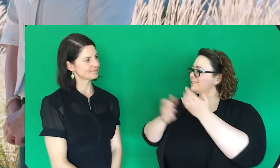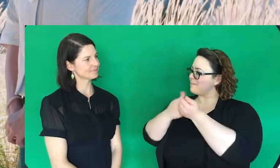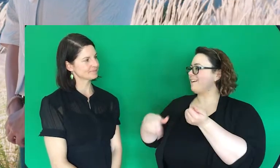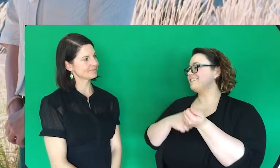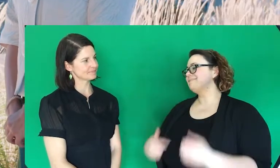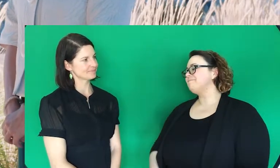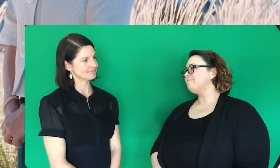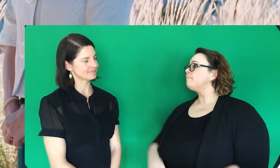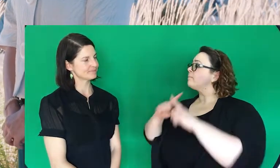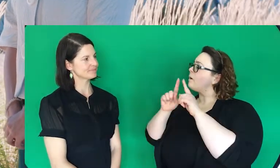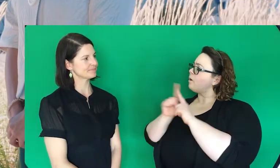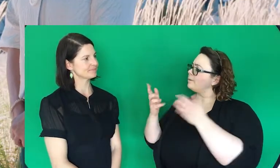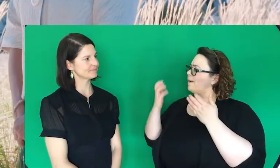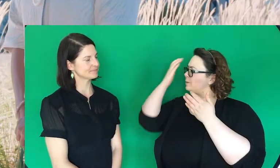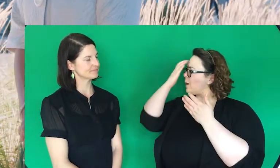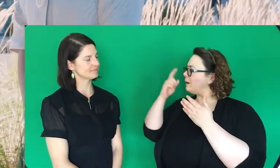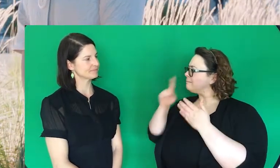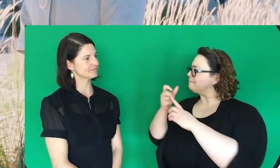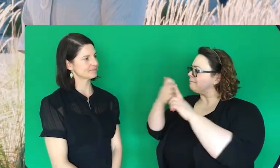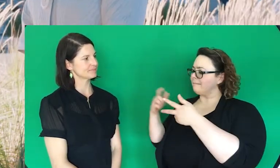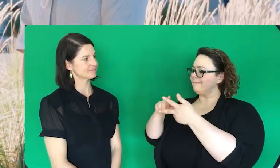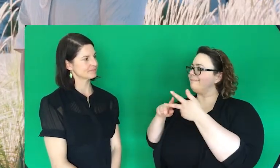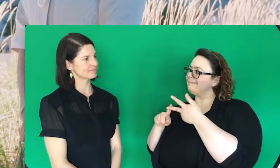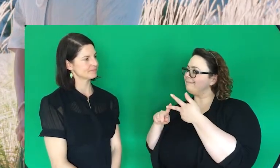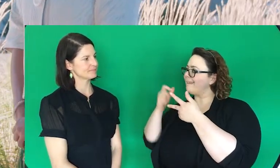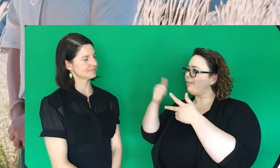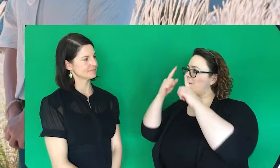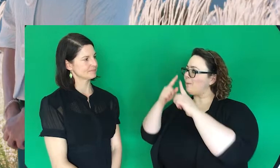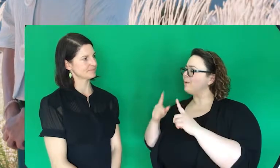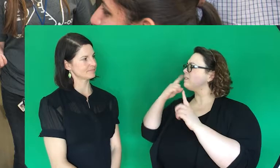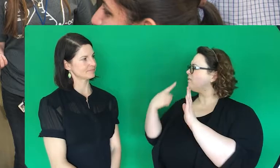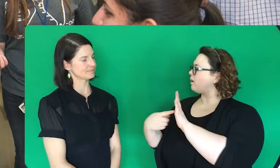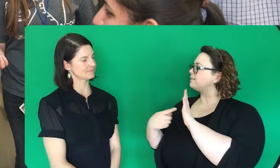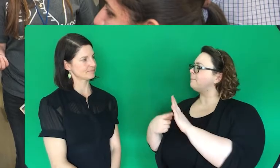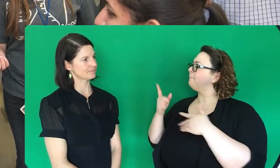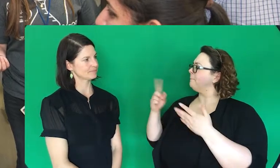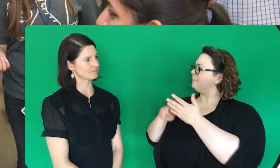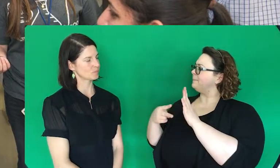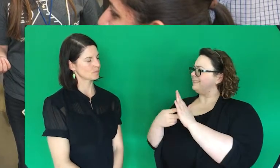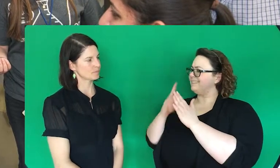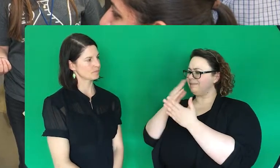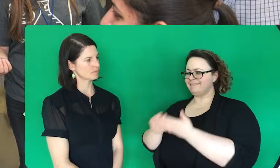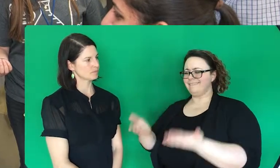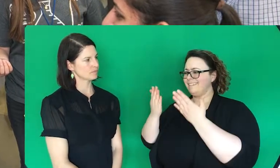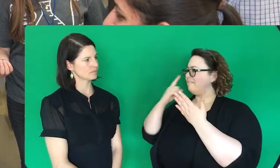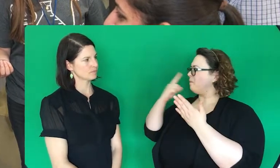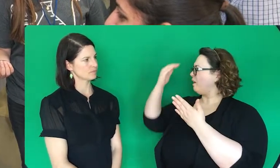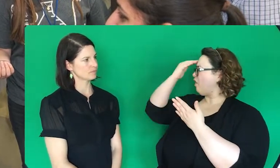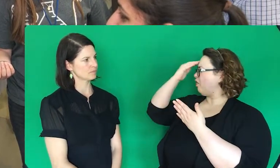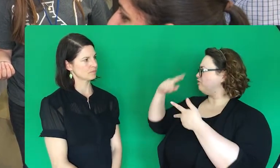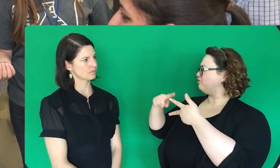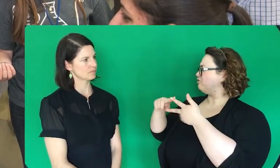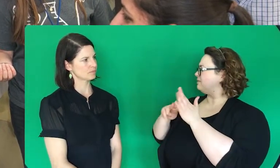hard to raise money to support us. But I'd also like to know more about the other fundraising goals. For example, what do you mean that you're going